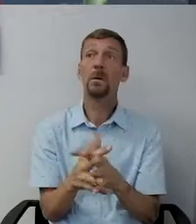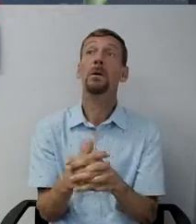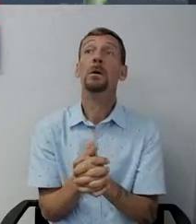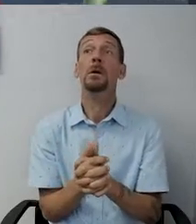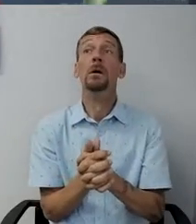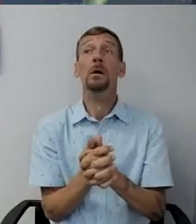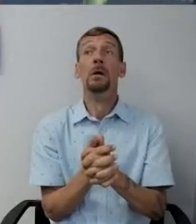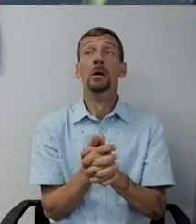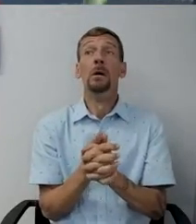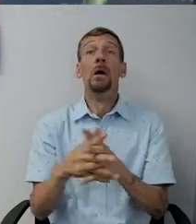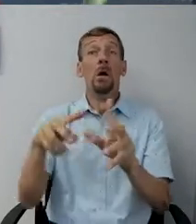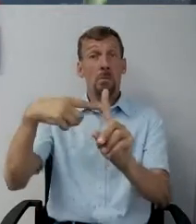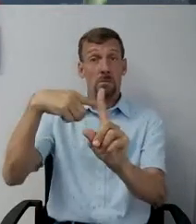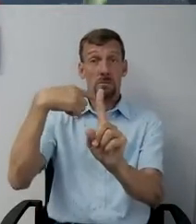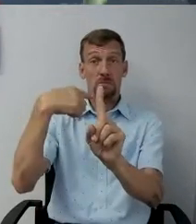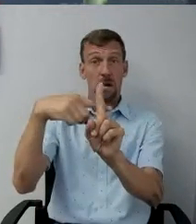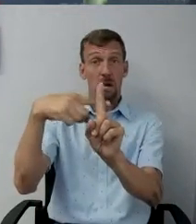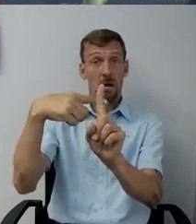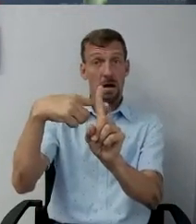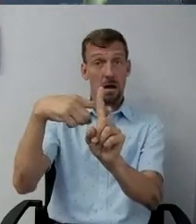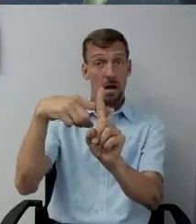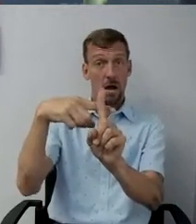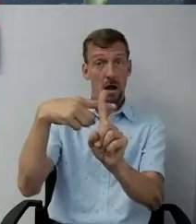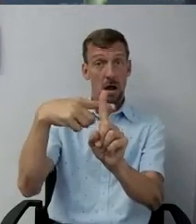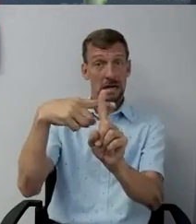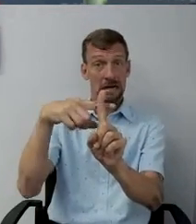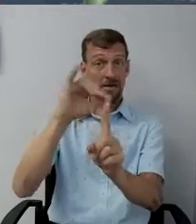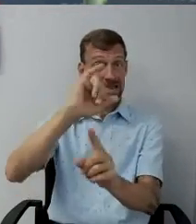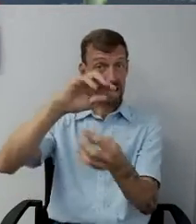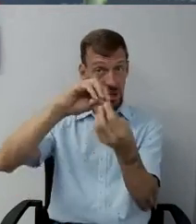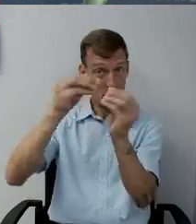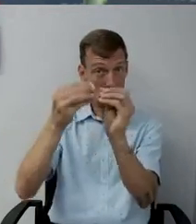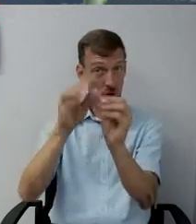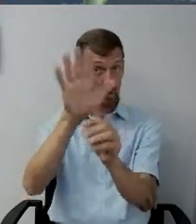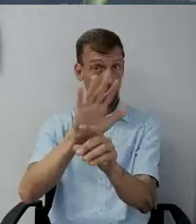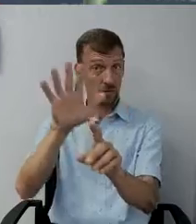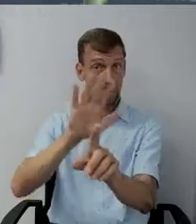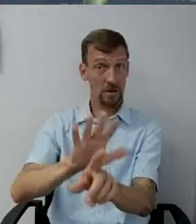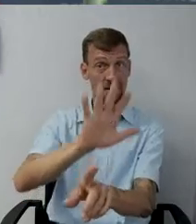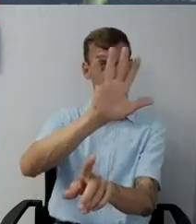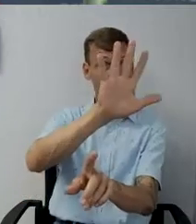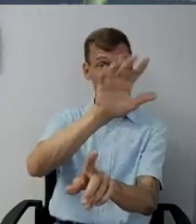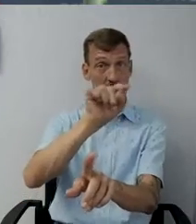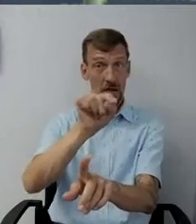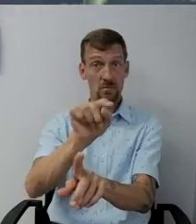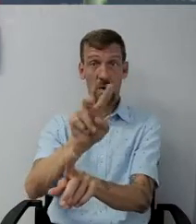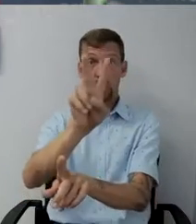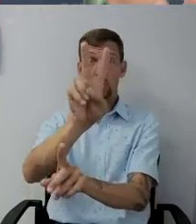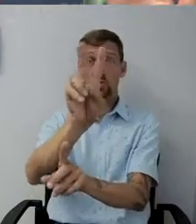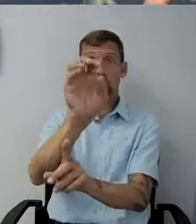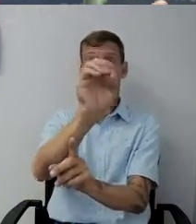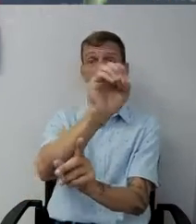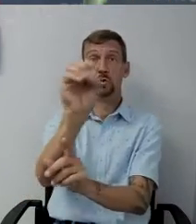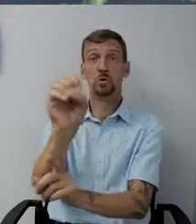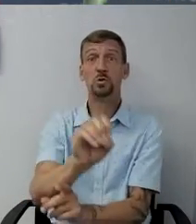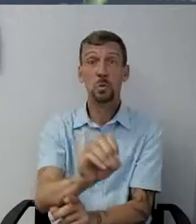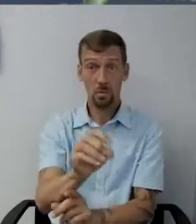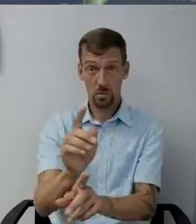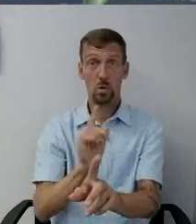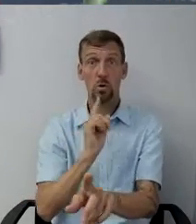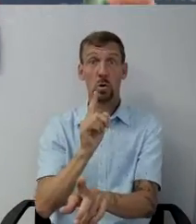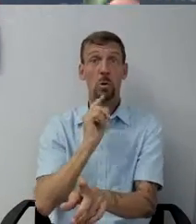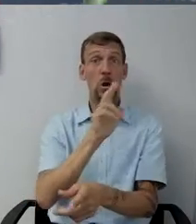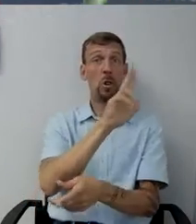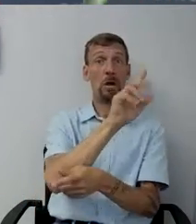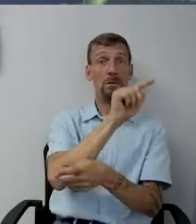So that the positivity rate that would translate into is about 5.2%. So, 3.1